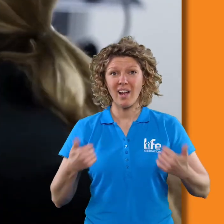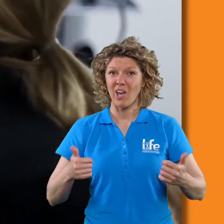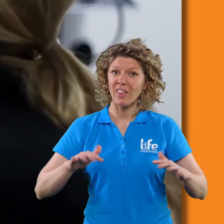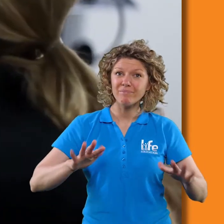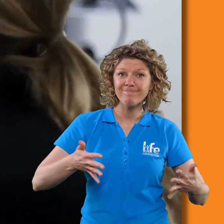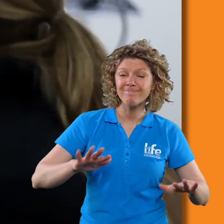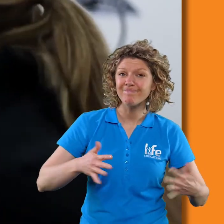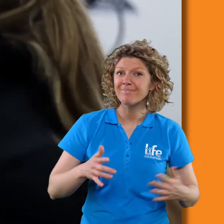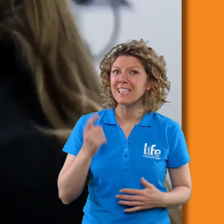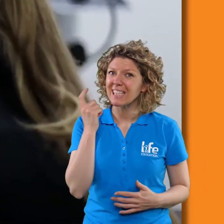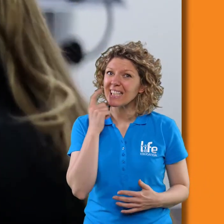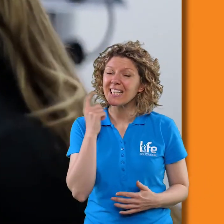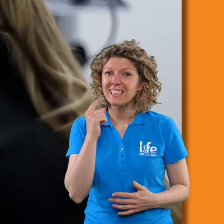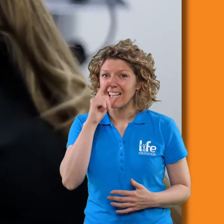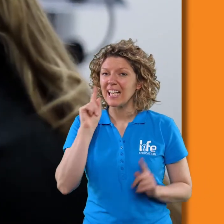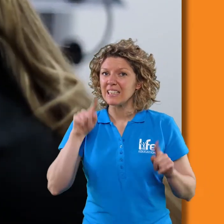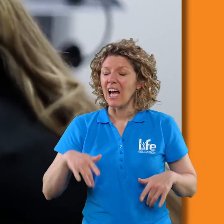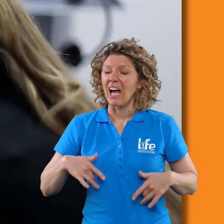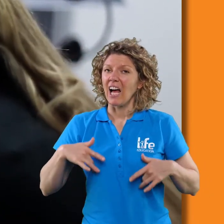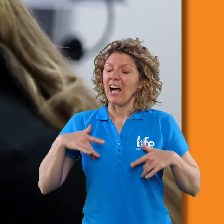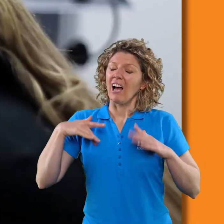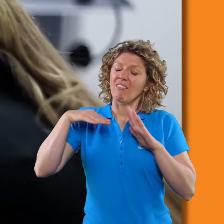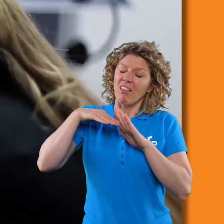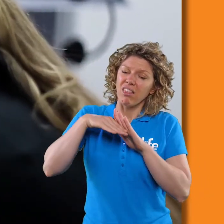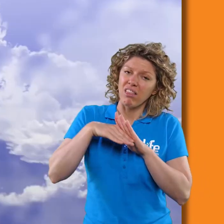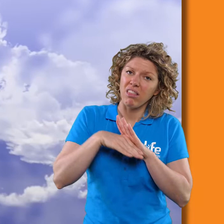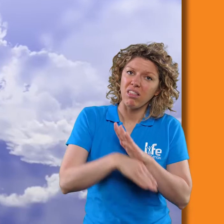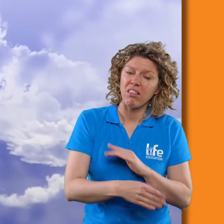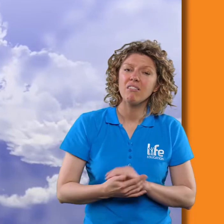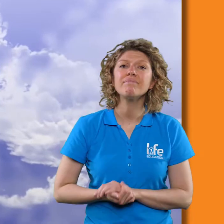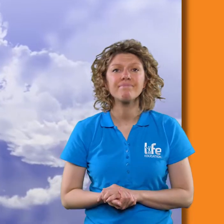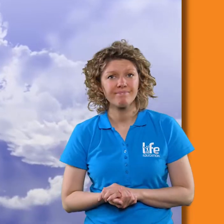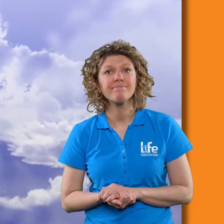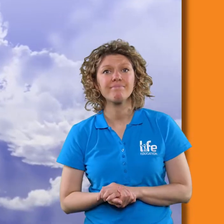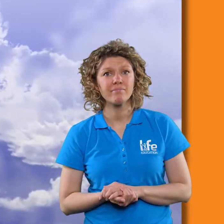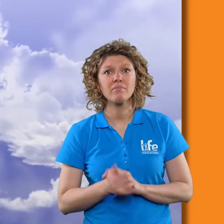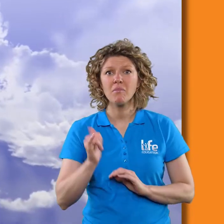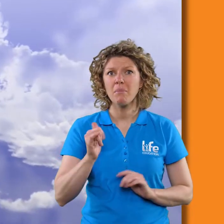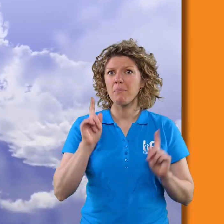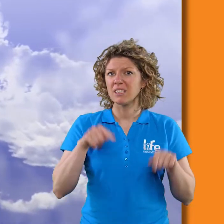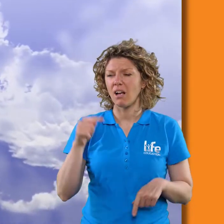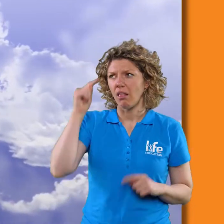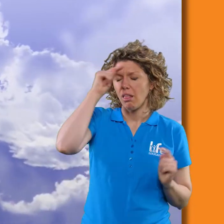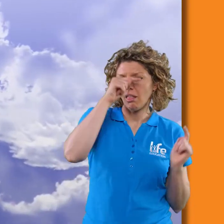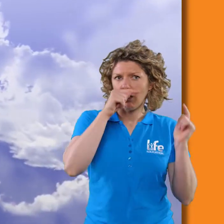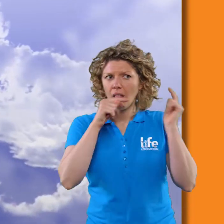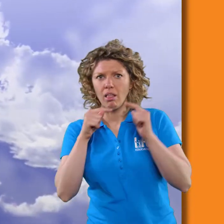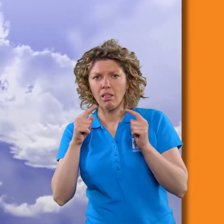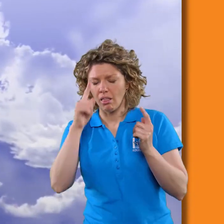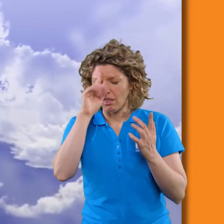health issues. They may cause a person to experience unusual thoughts and delusions, and even